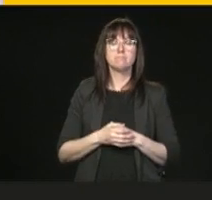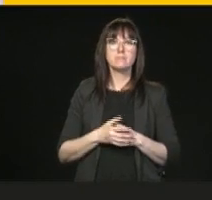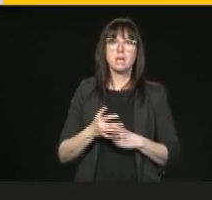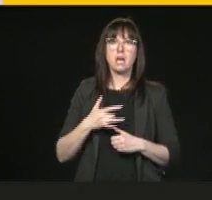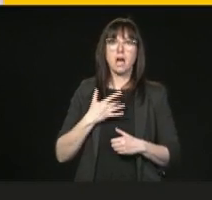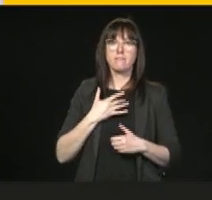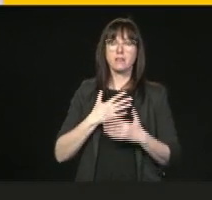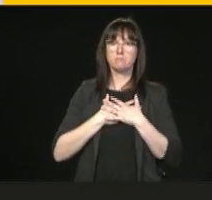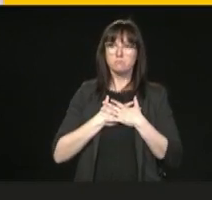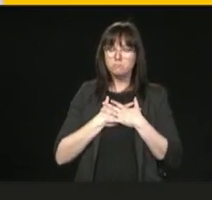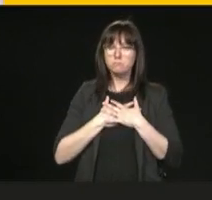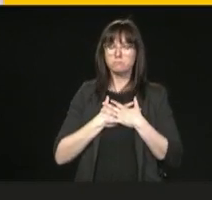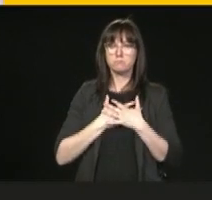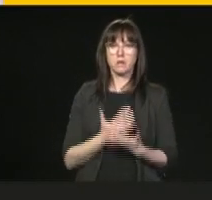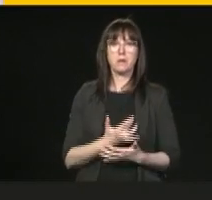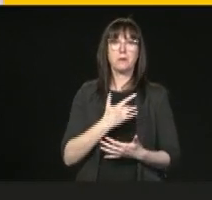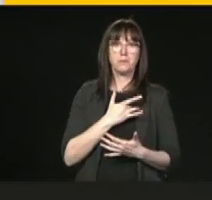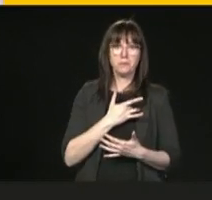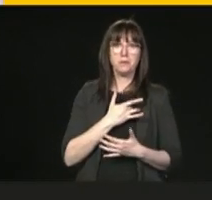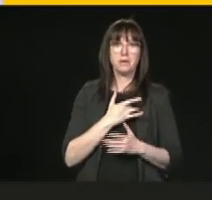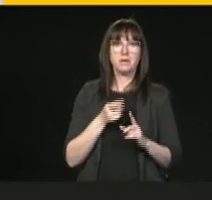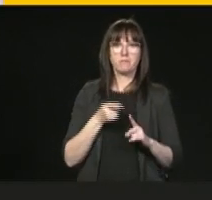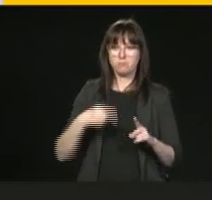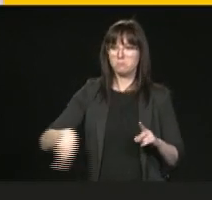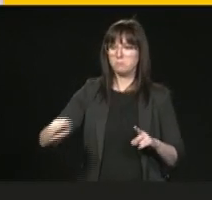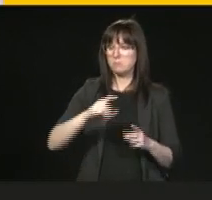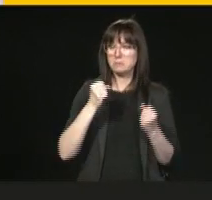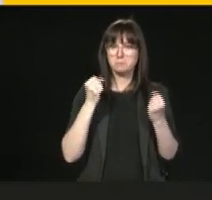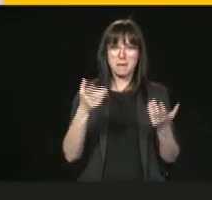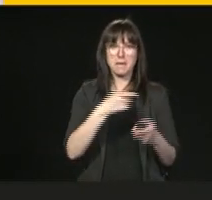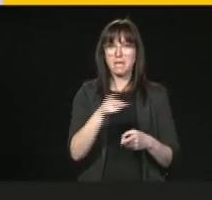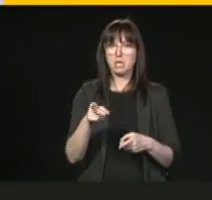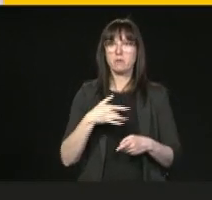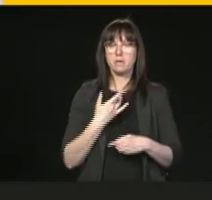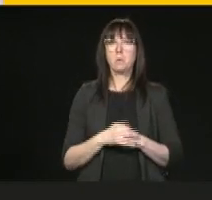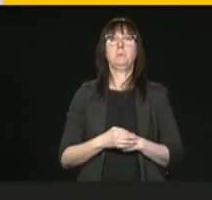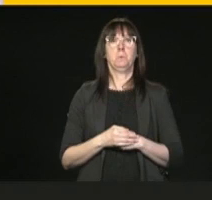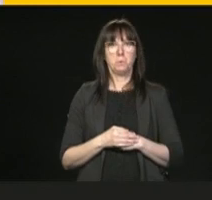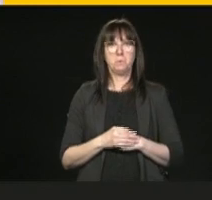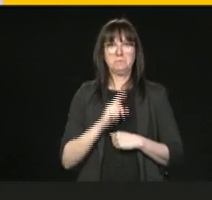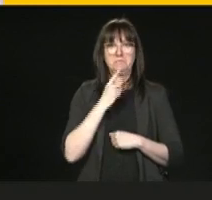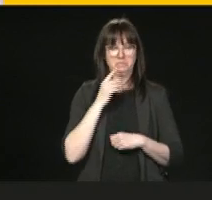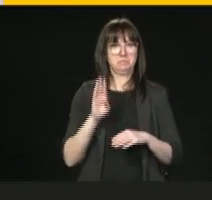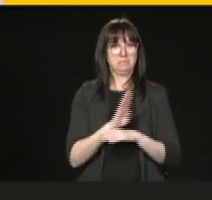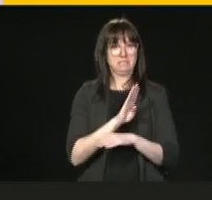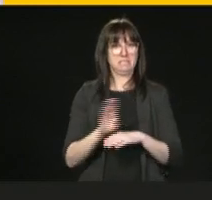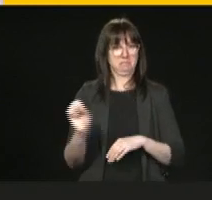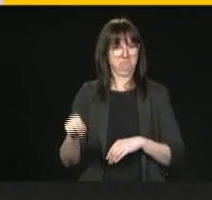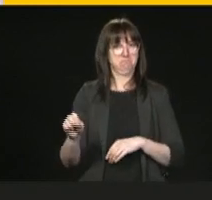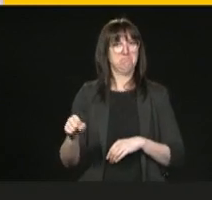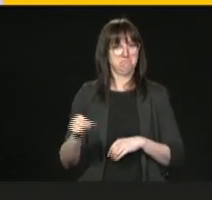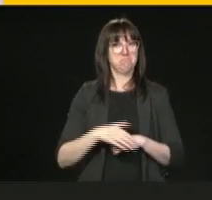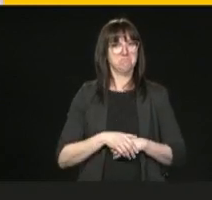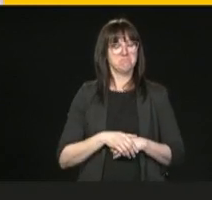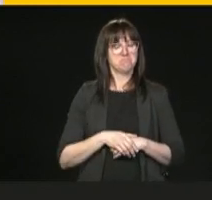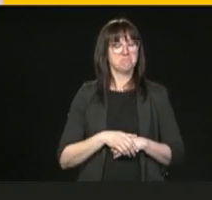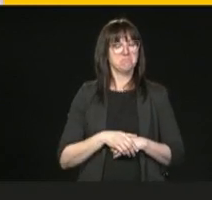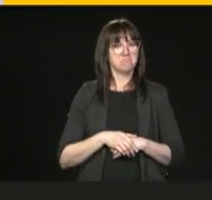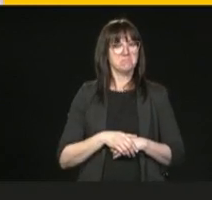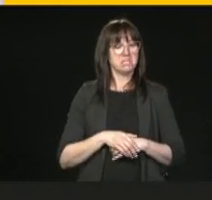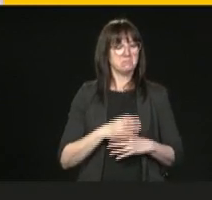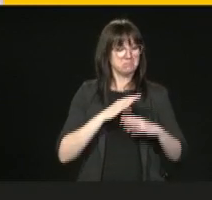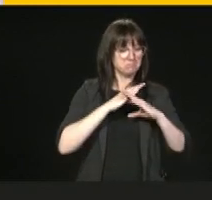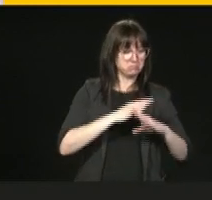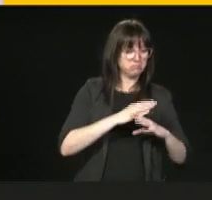comforted by the number of Canadians who are taking this seriously and protecting themselves, their loved ones, and by